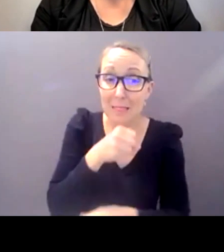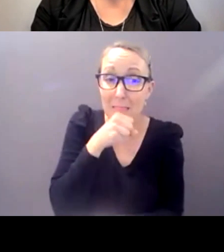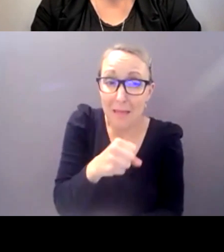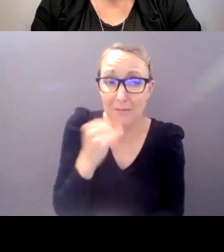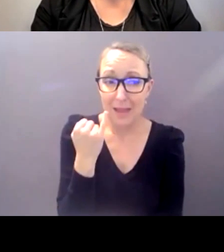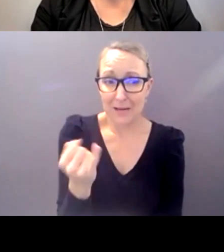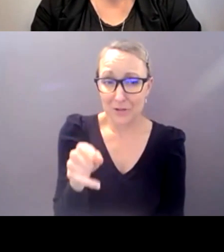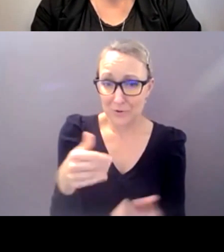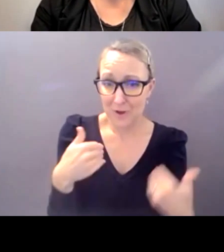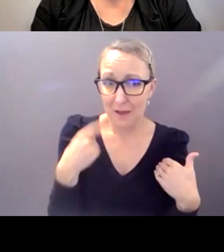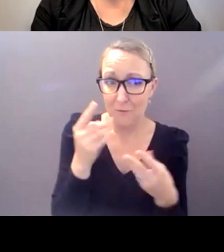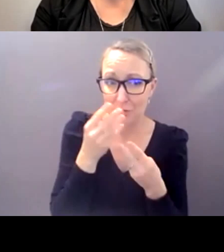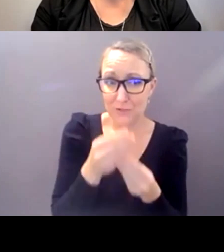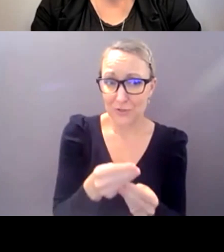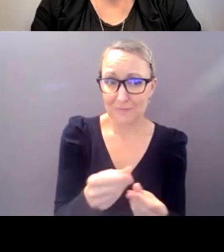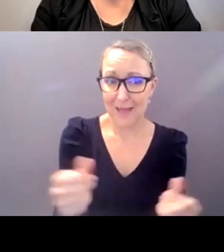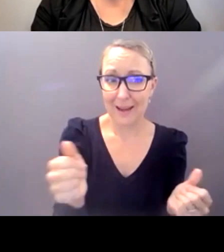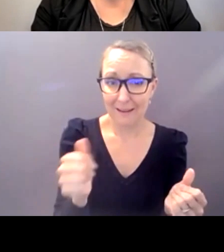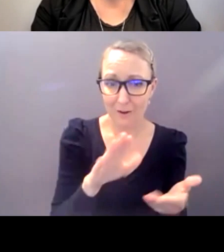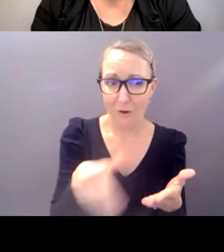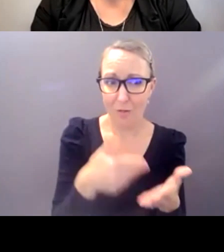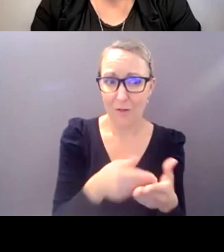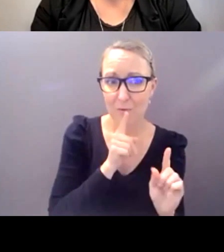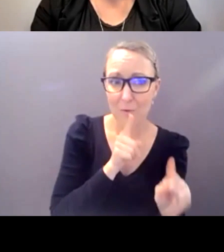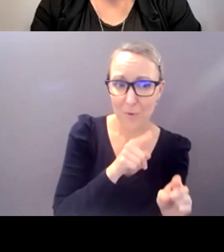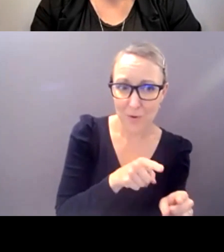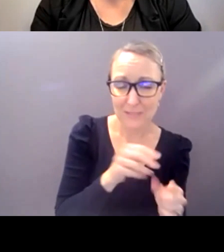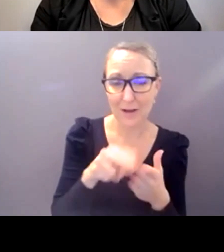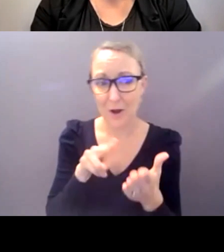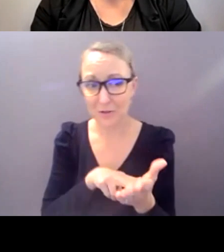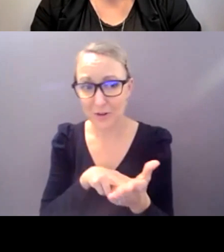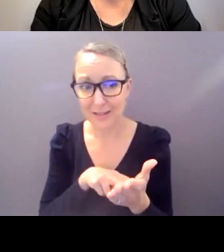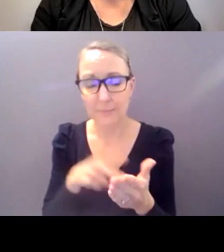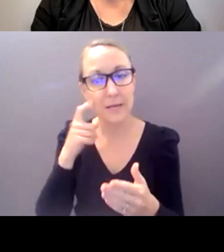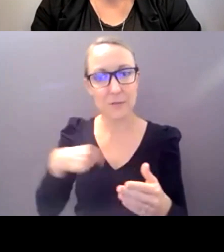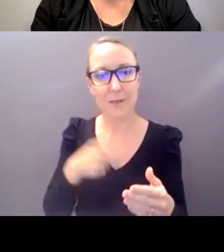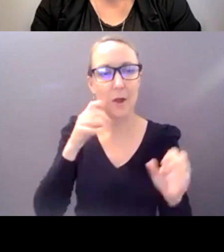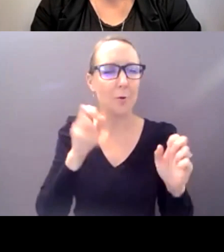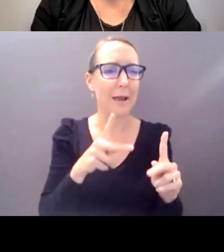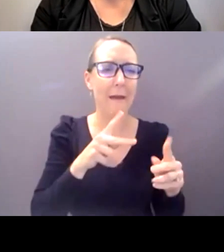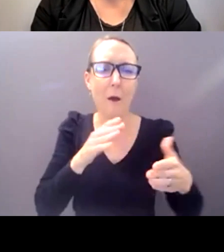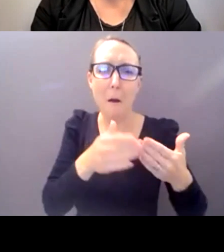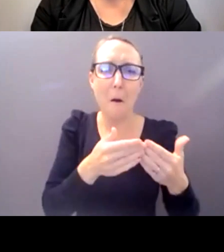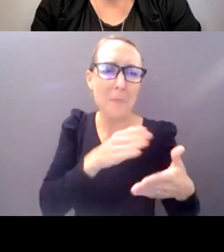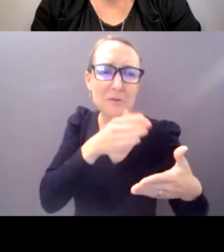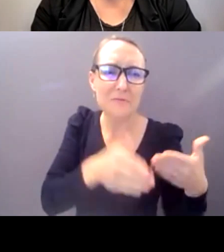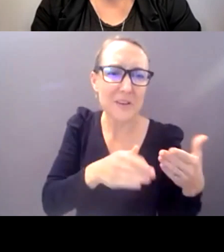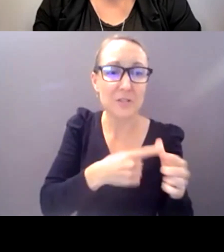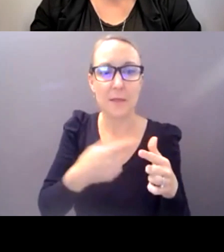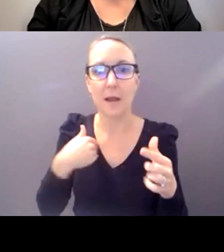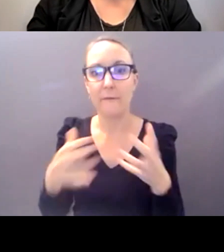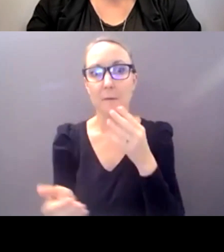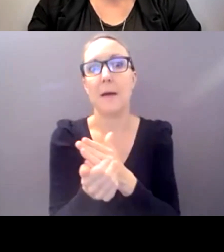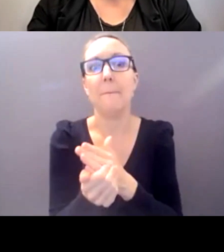on streamlining the reporting and streamlining the contract. So just when we think we're done with a contract, there's an amendment, and then there's